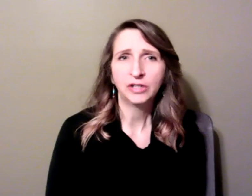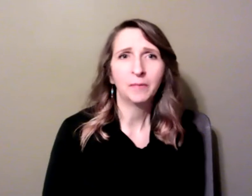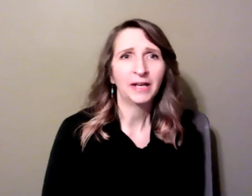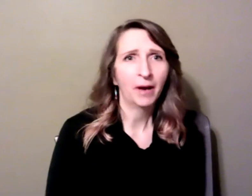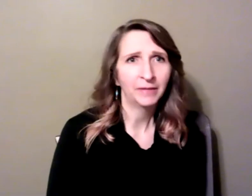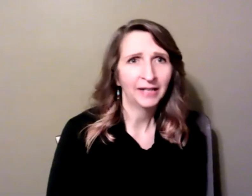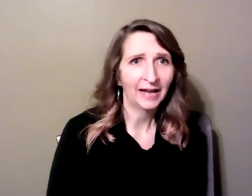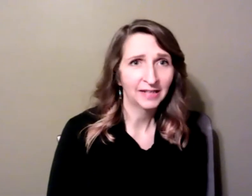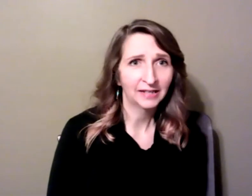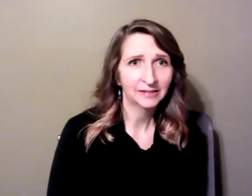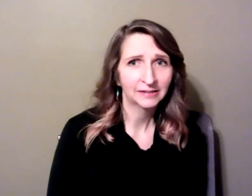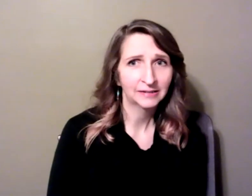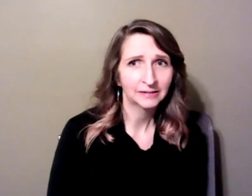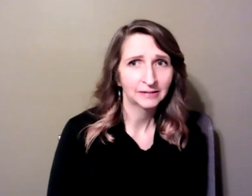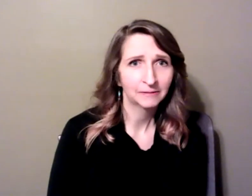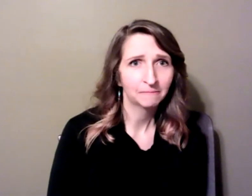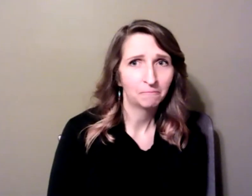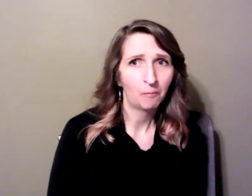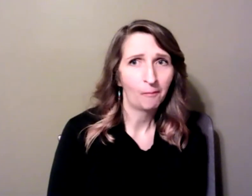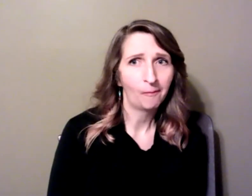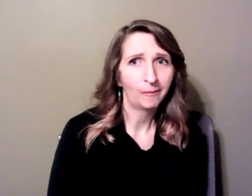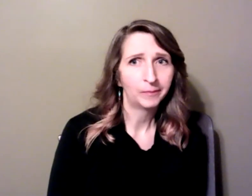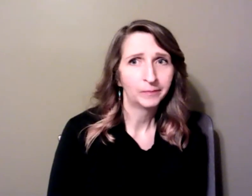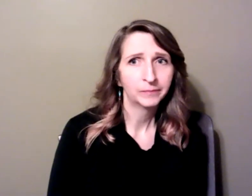you need to make it public access.